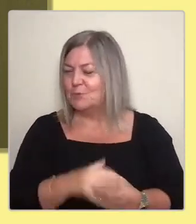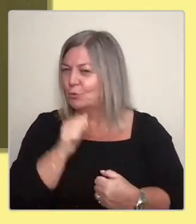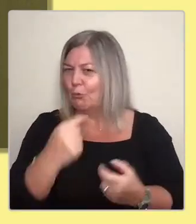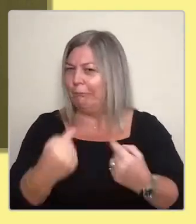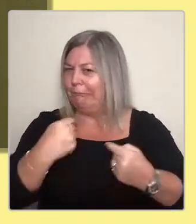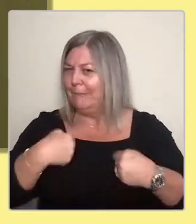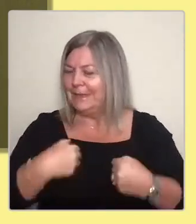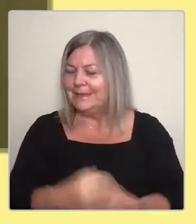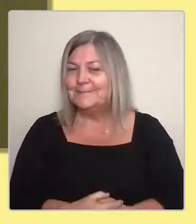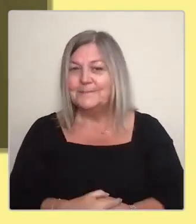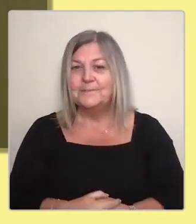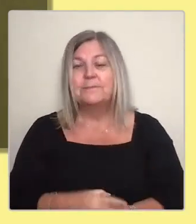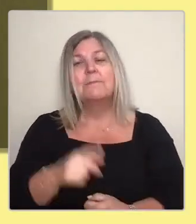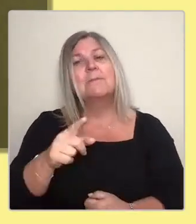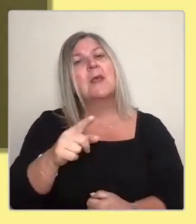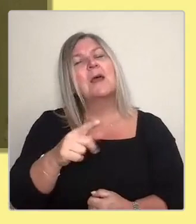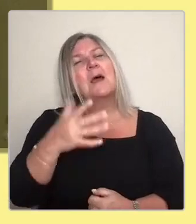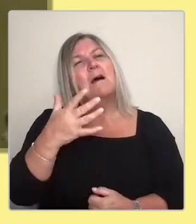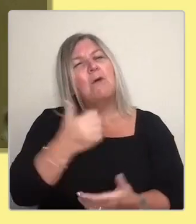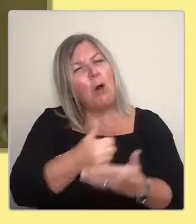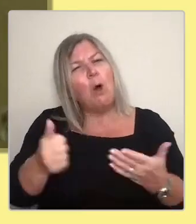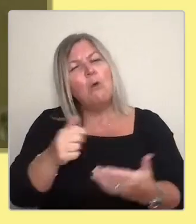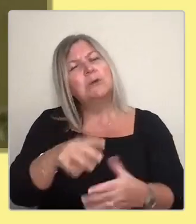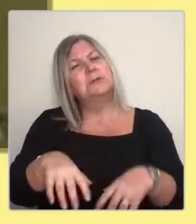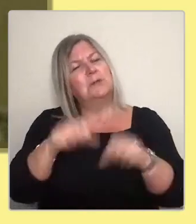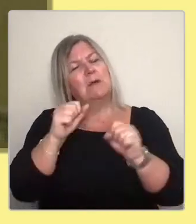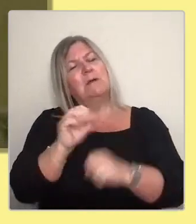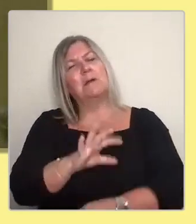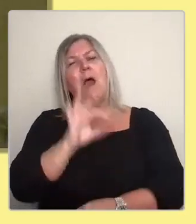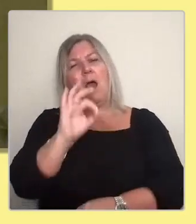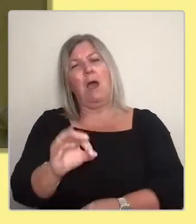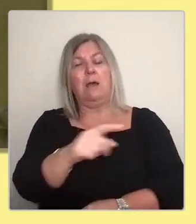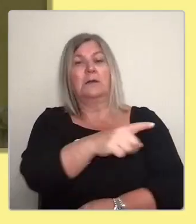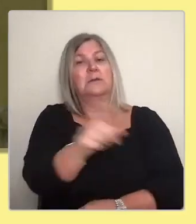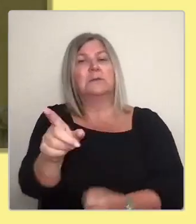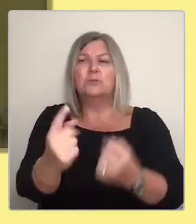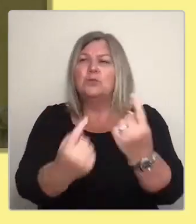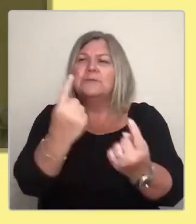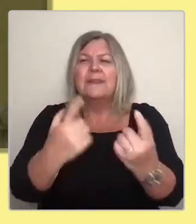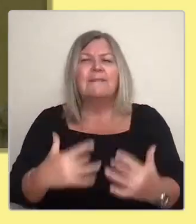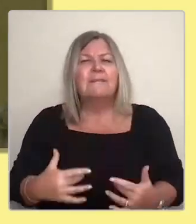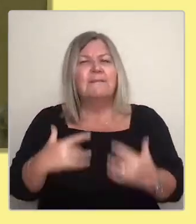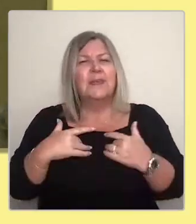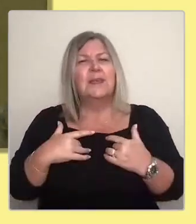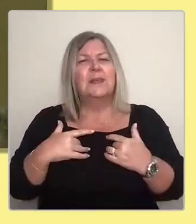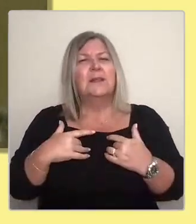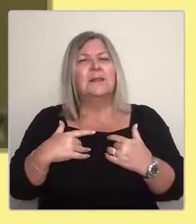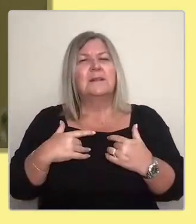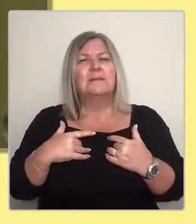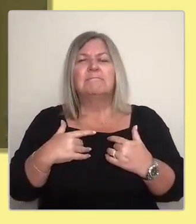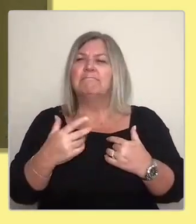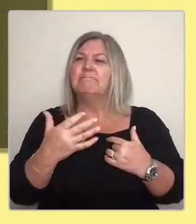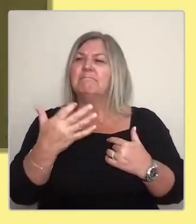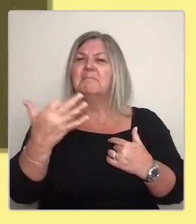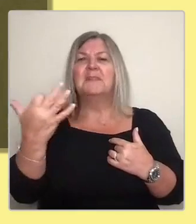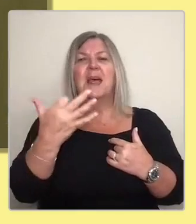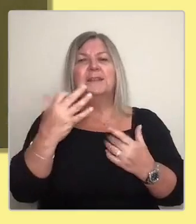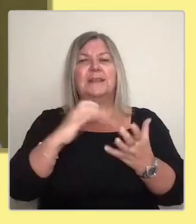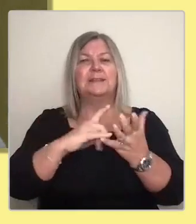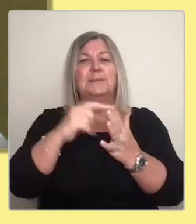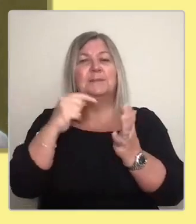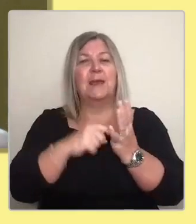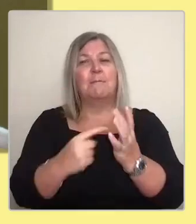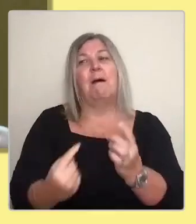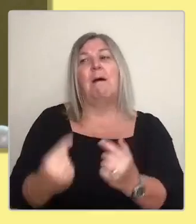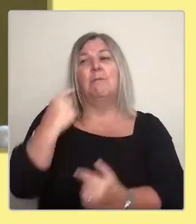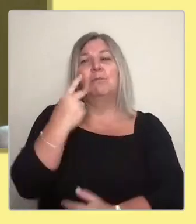asking people to think about how they felt on the morning of the 19th of September. But I know that there's a lot of people here that have either